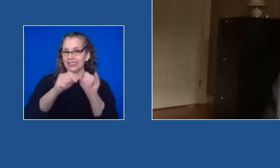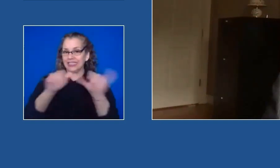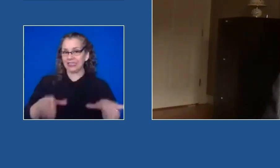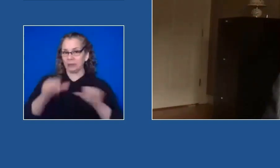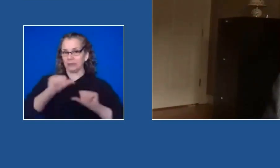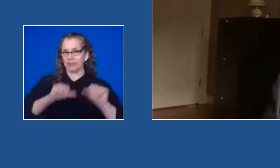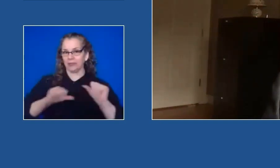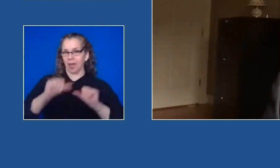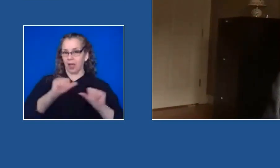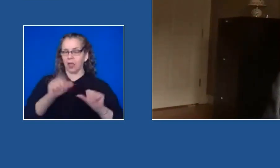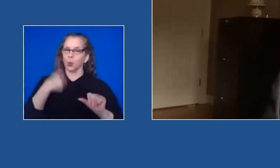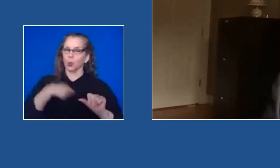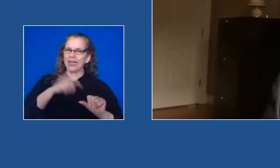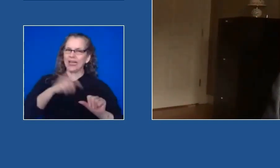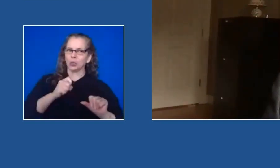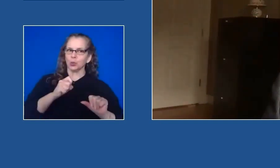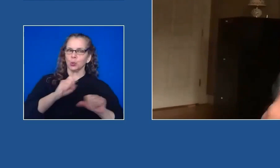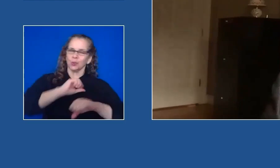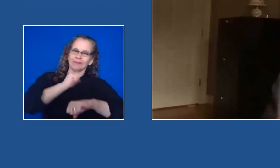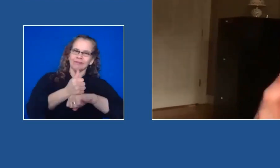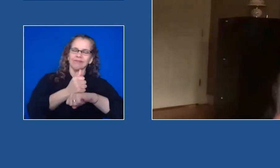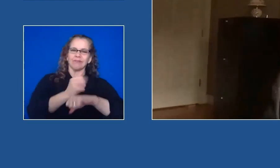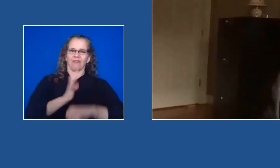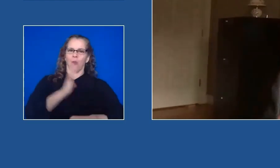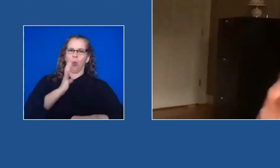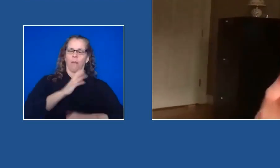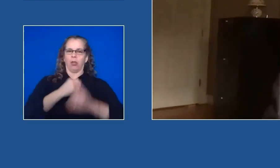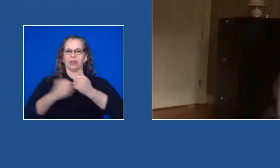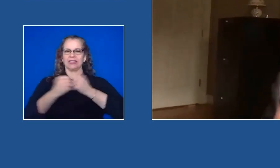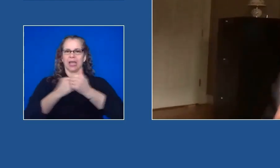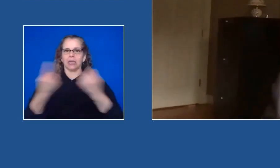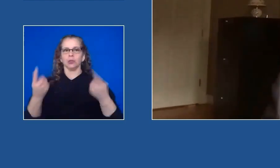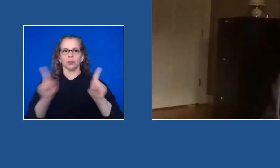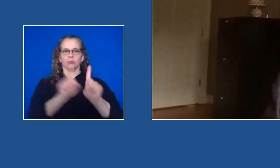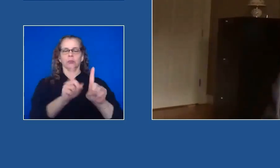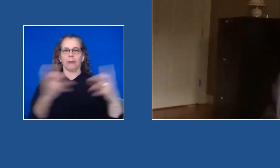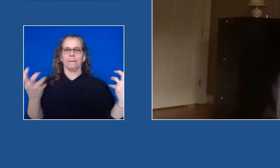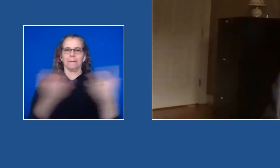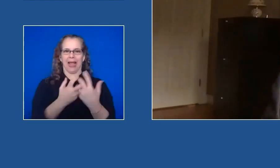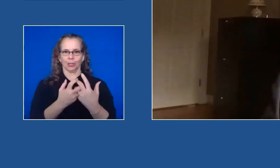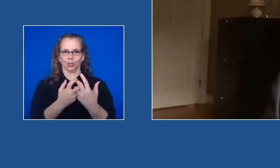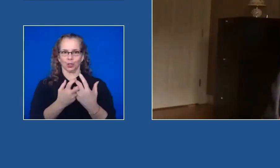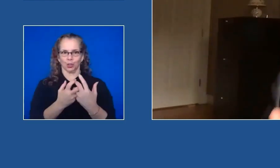in a structured way to match the clinician with the patient so that those cultural